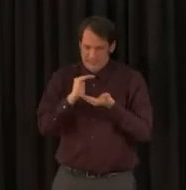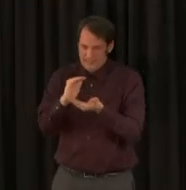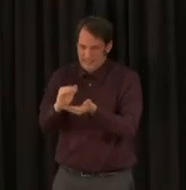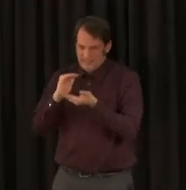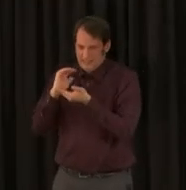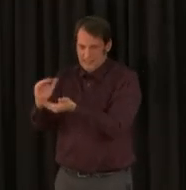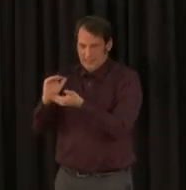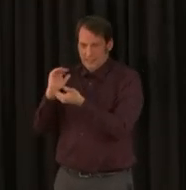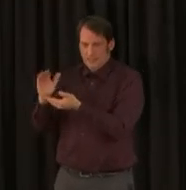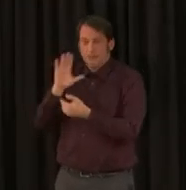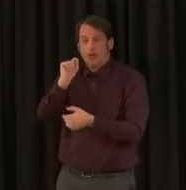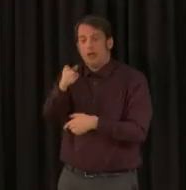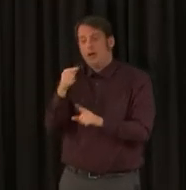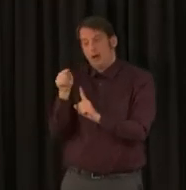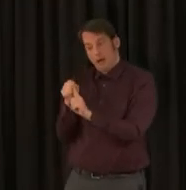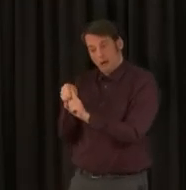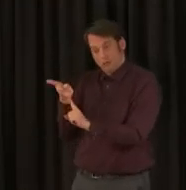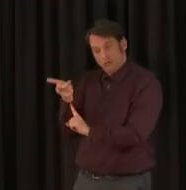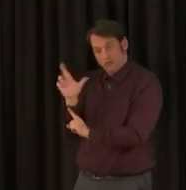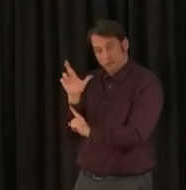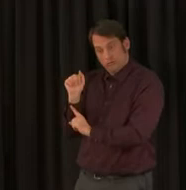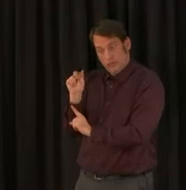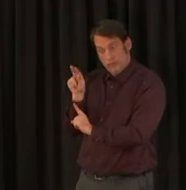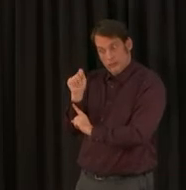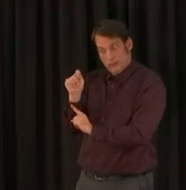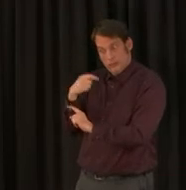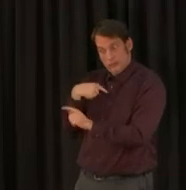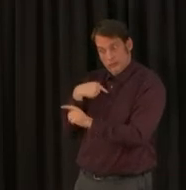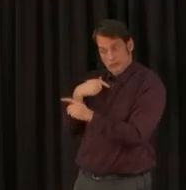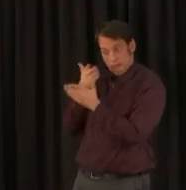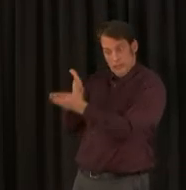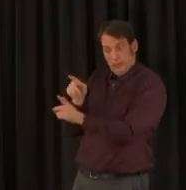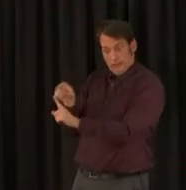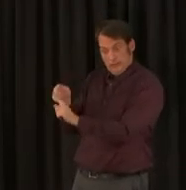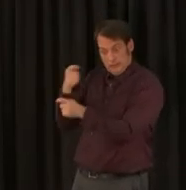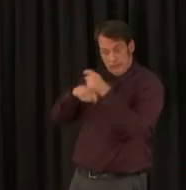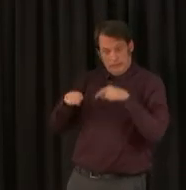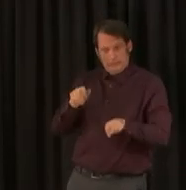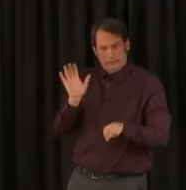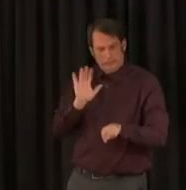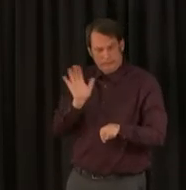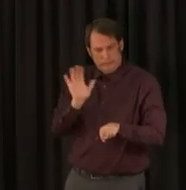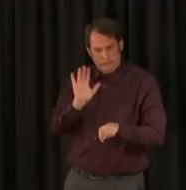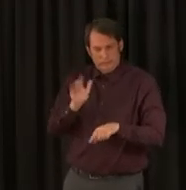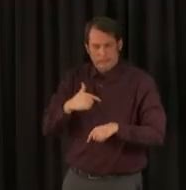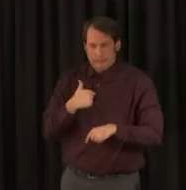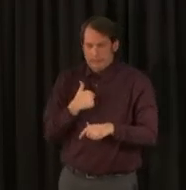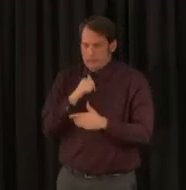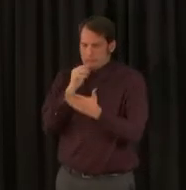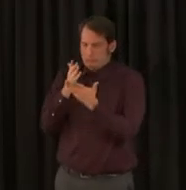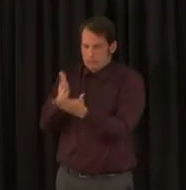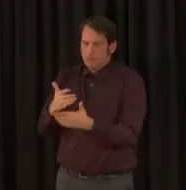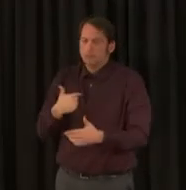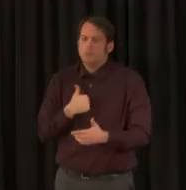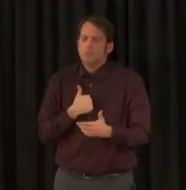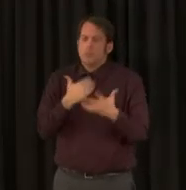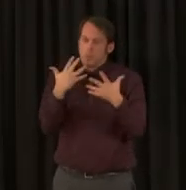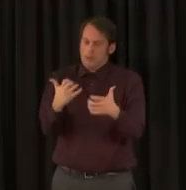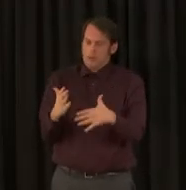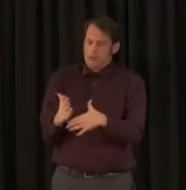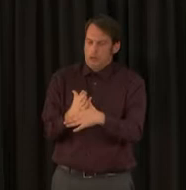grants for chains in the Downtown DC bid. So then I want to share with